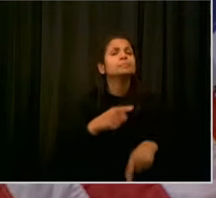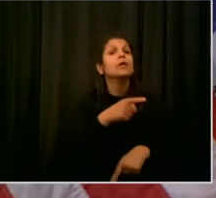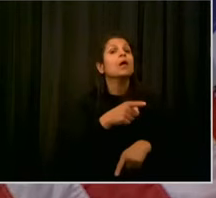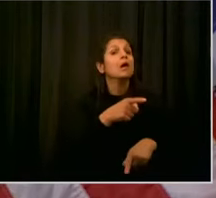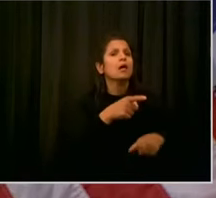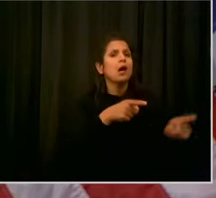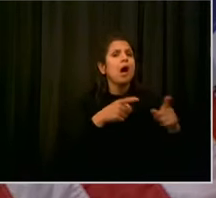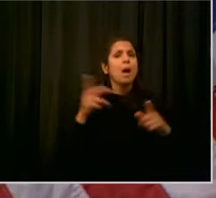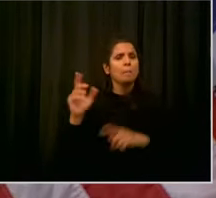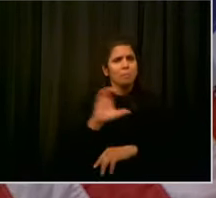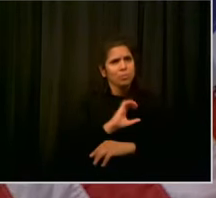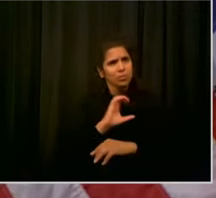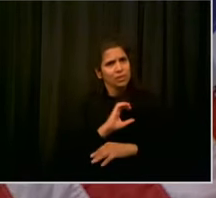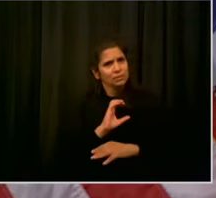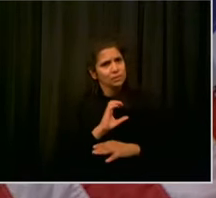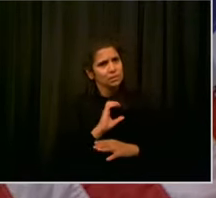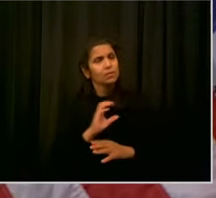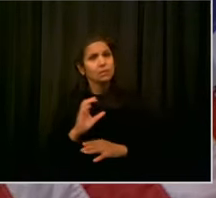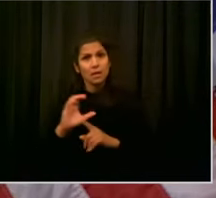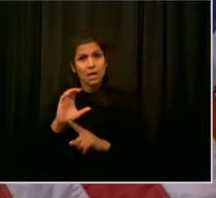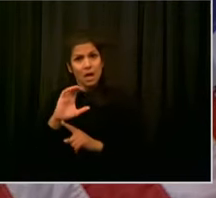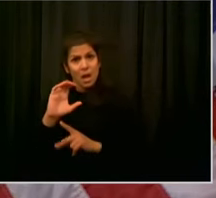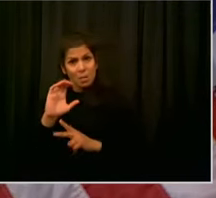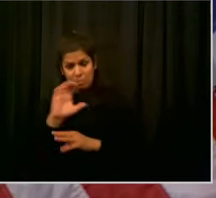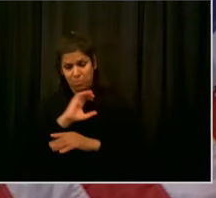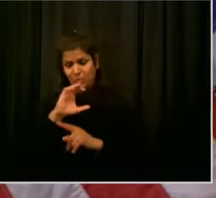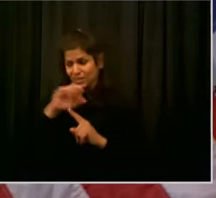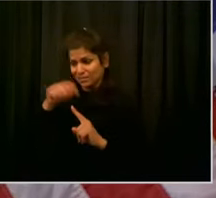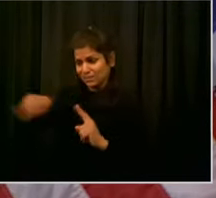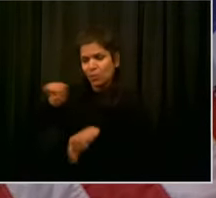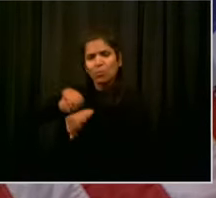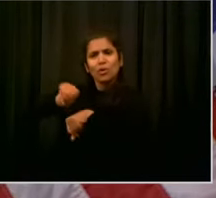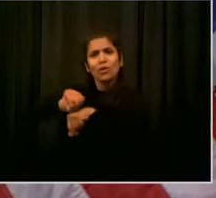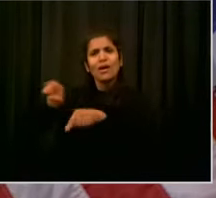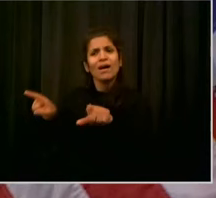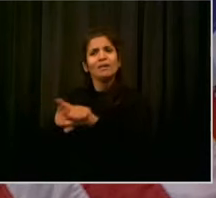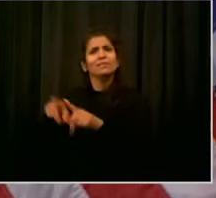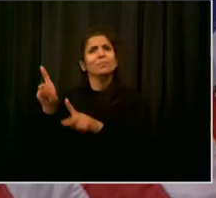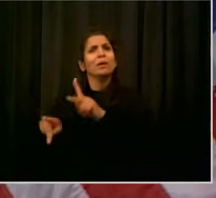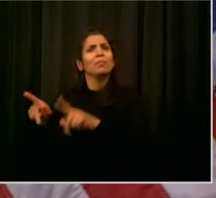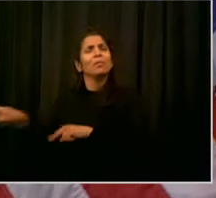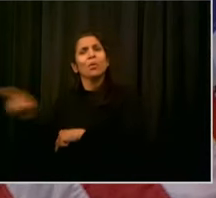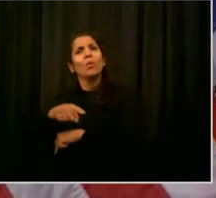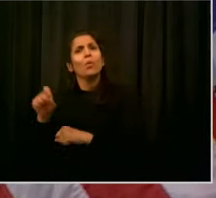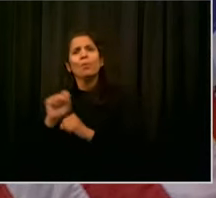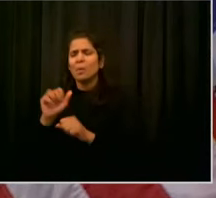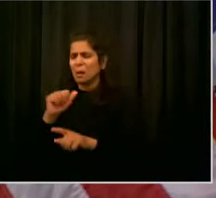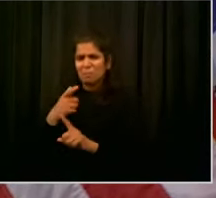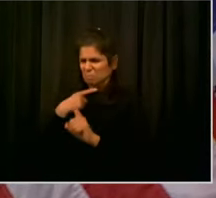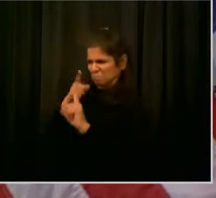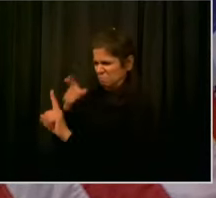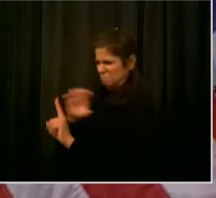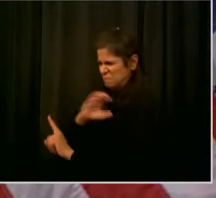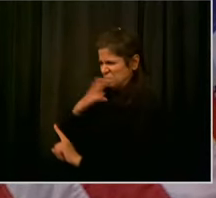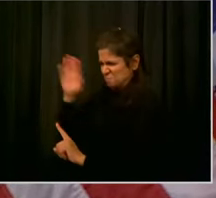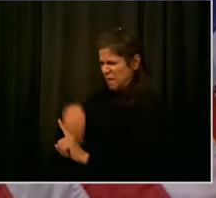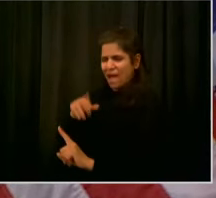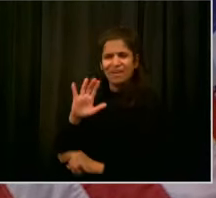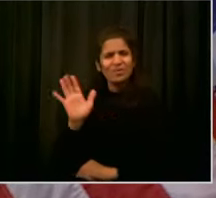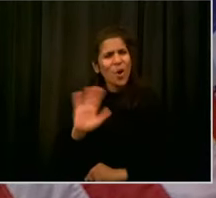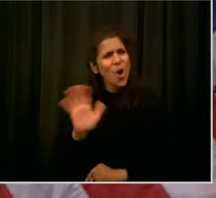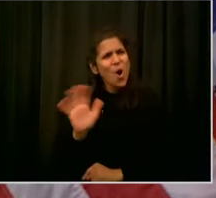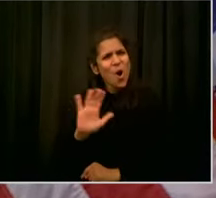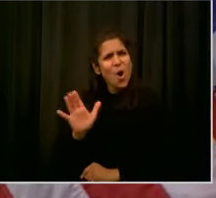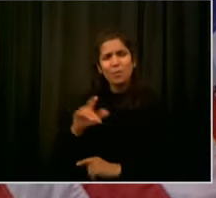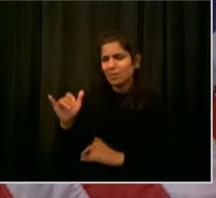fellow working people, wanting to make ends meet for their family, wanting a decent life, wanting to go home safe,